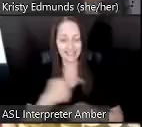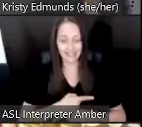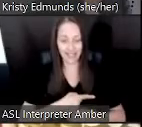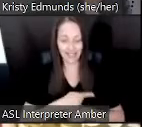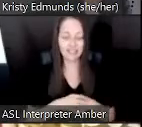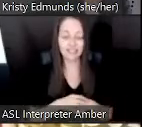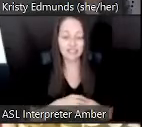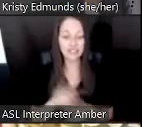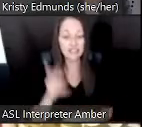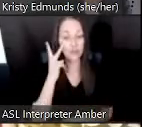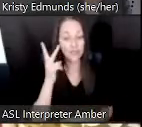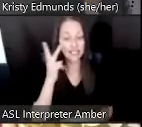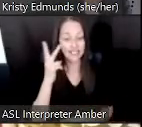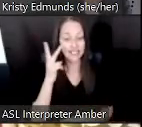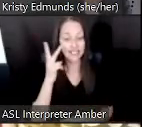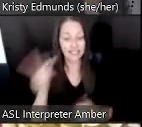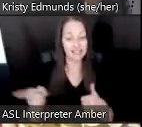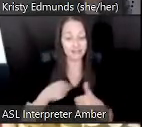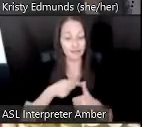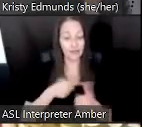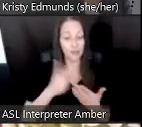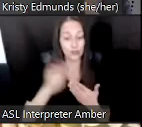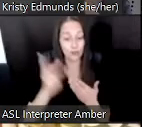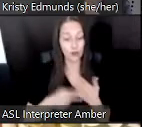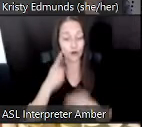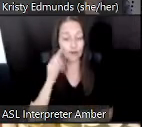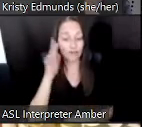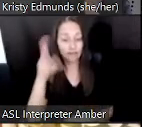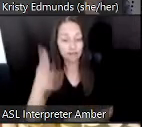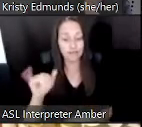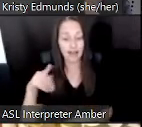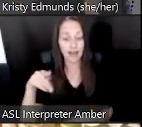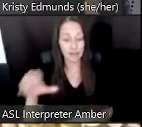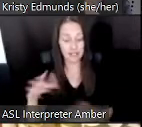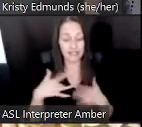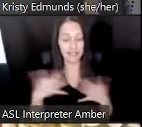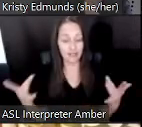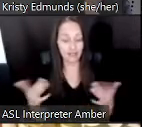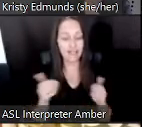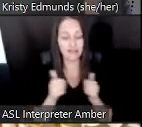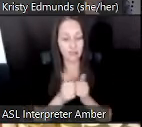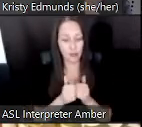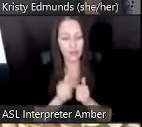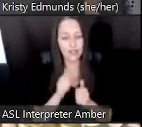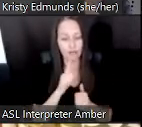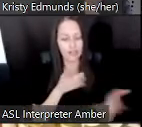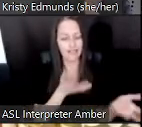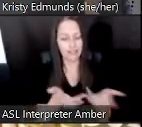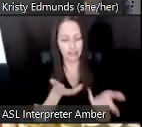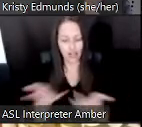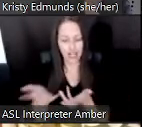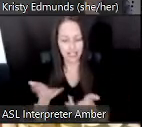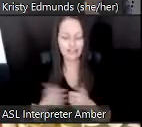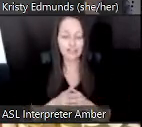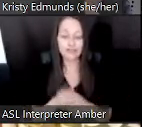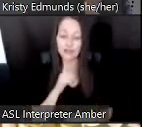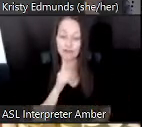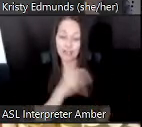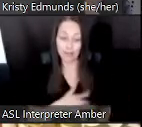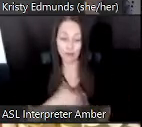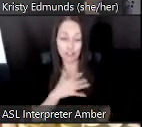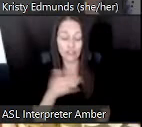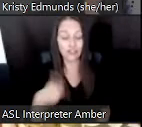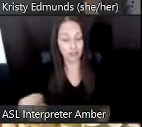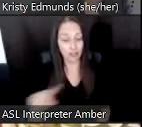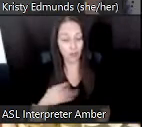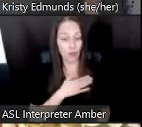the potential future of IPC events rooted in peer exchange. So we appreciate your willingness to jump in and participate and